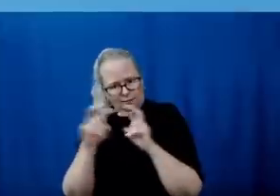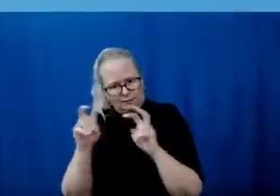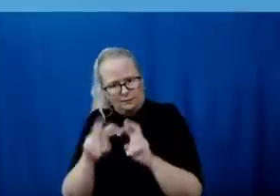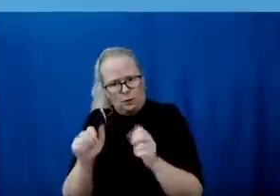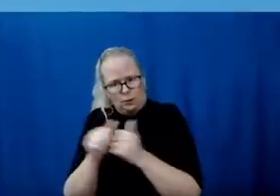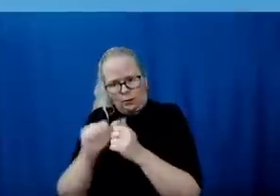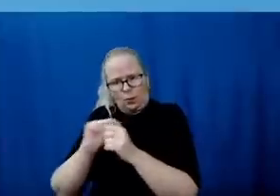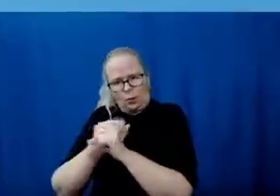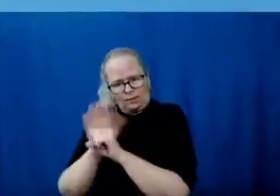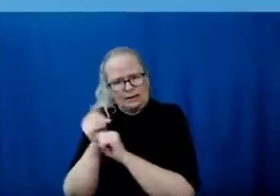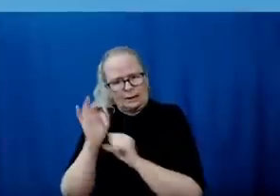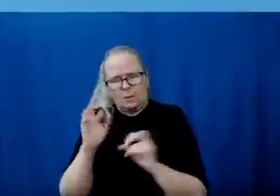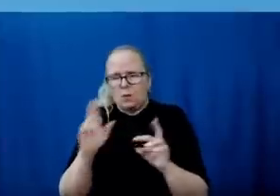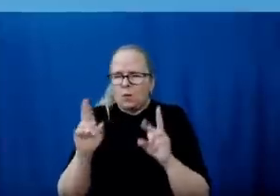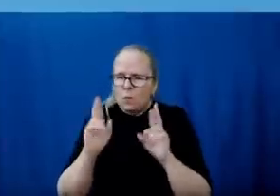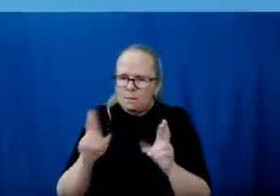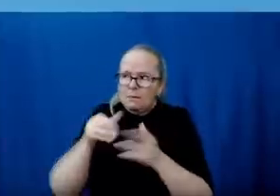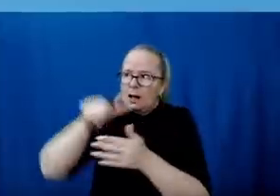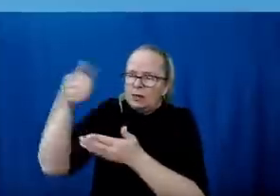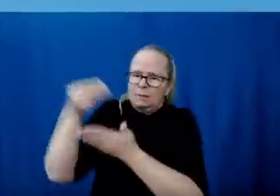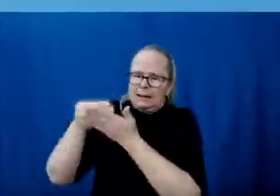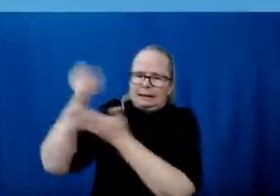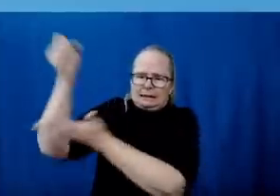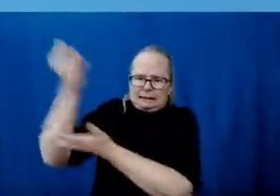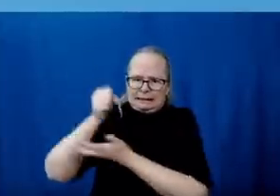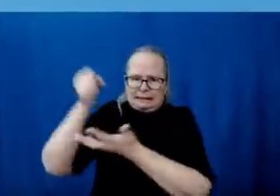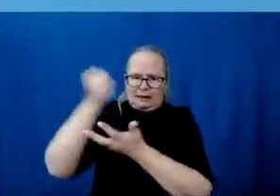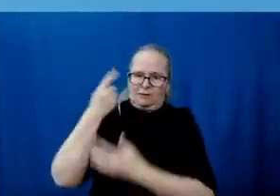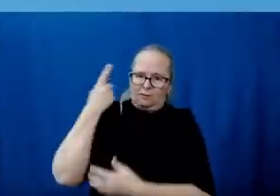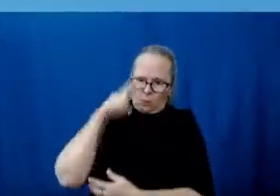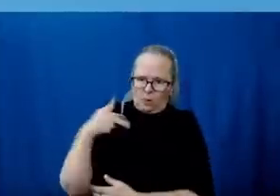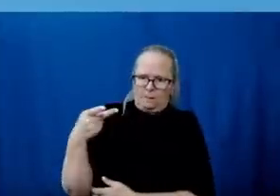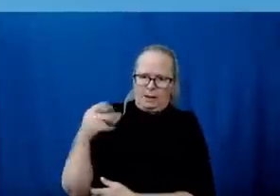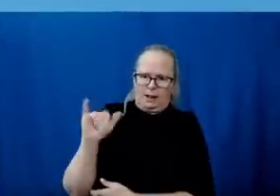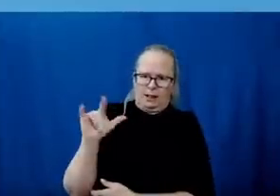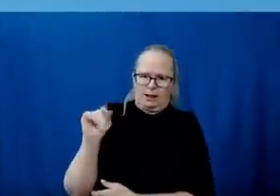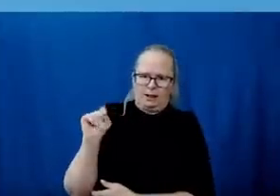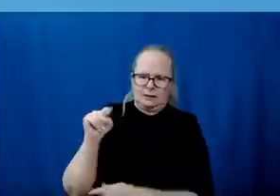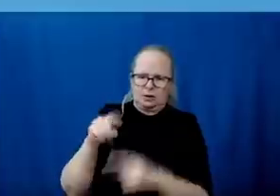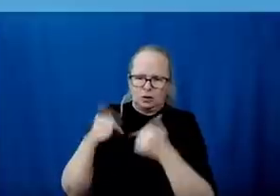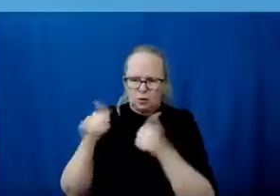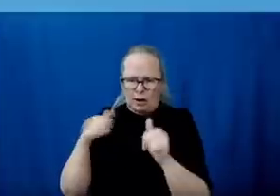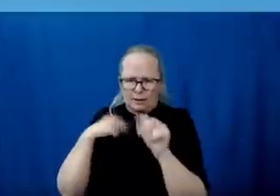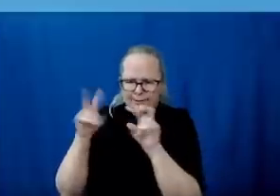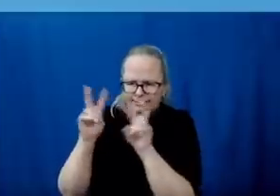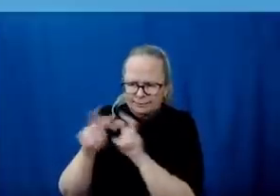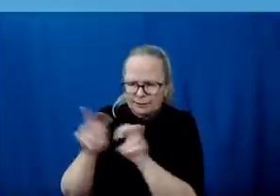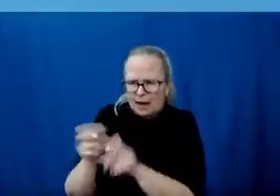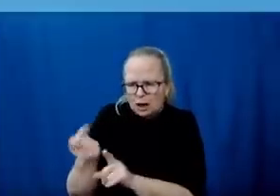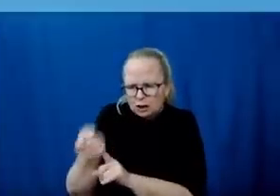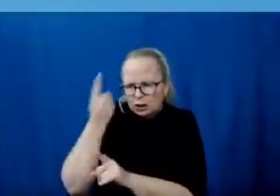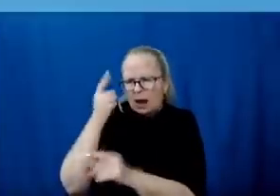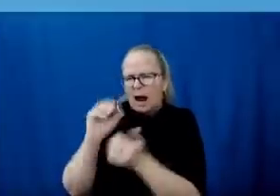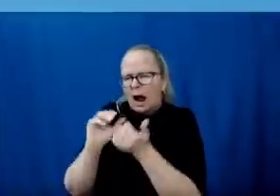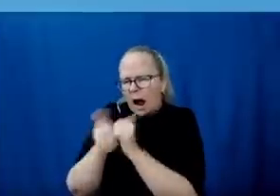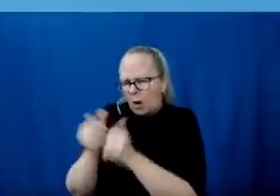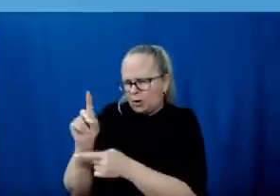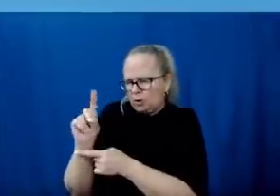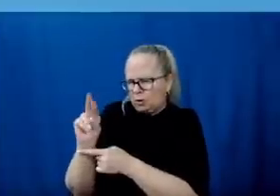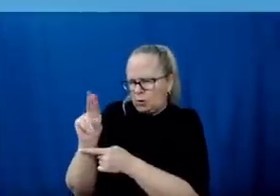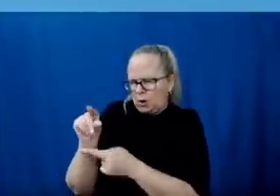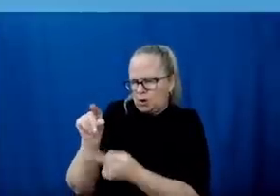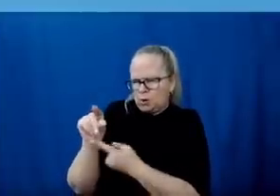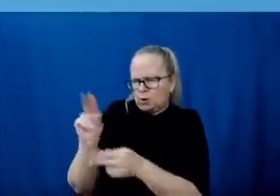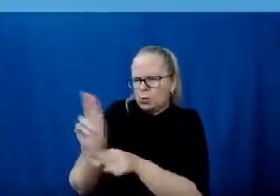do that with COVID-19. So we're hoping to get some pilot funds to better understand how